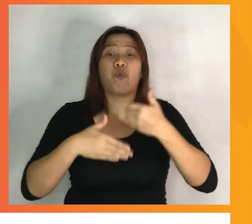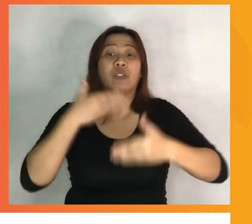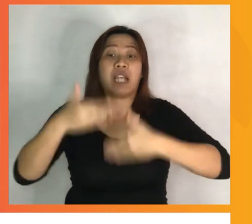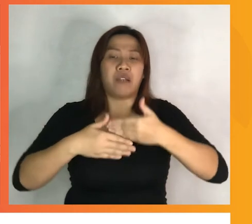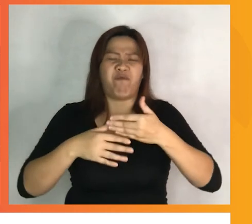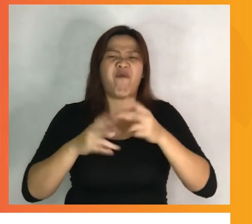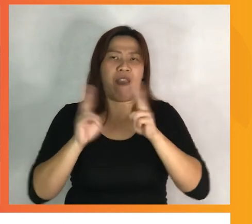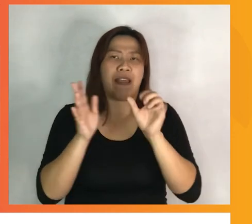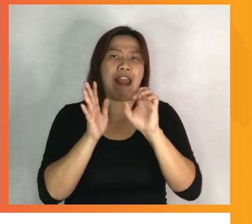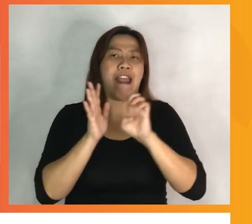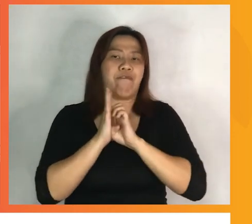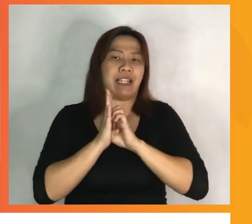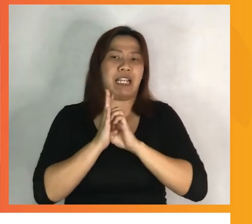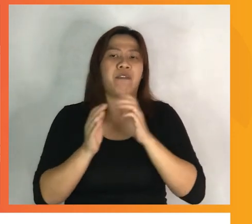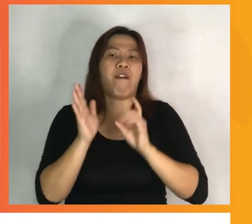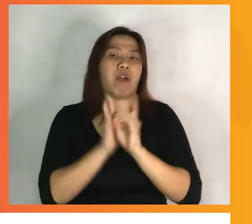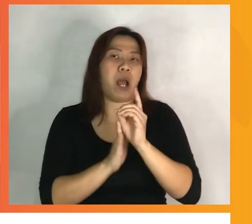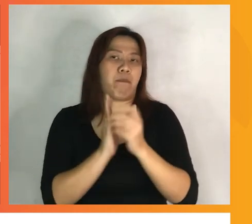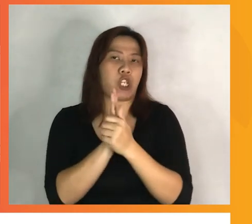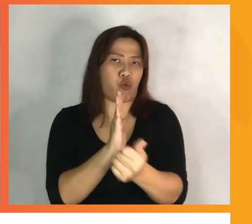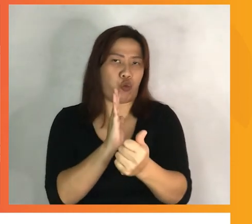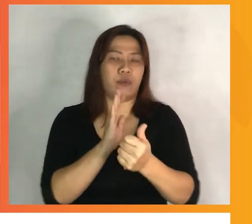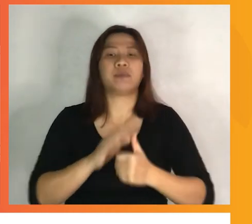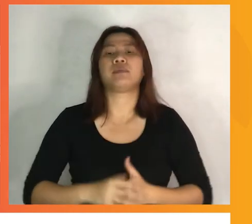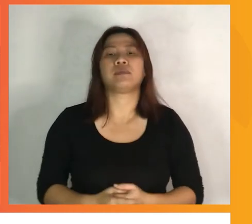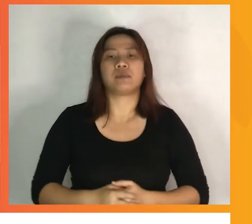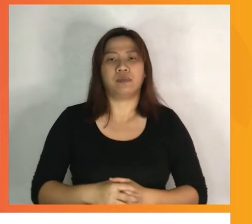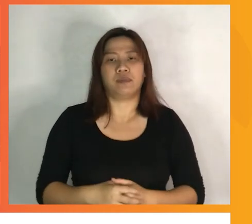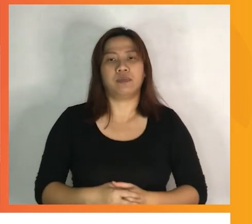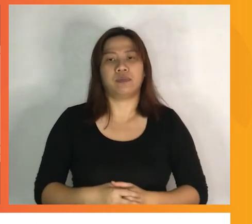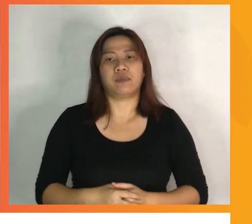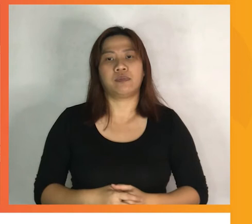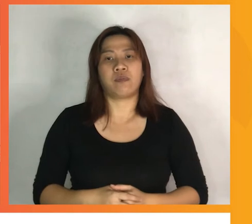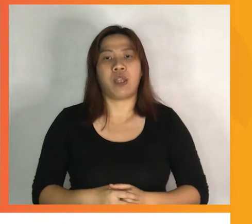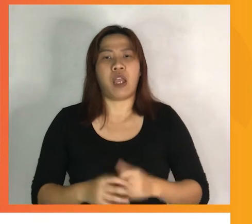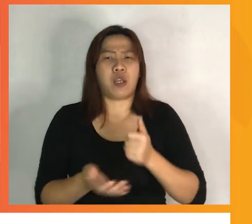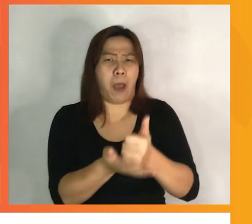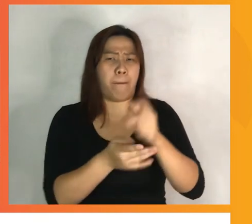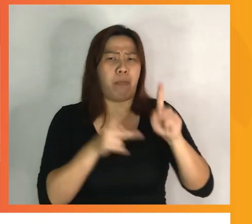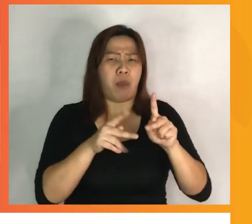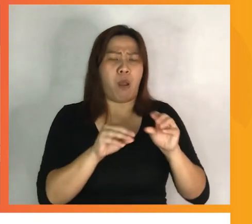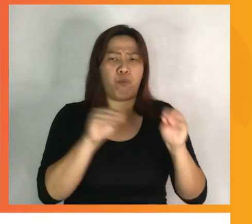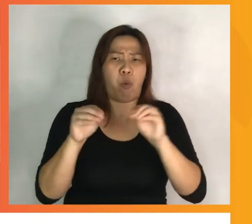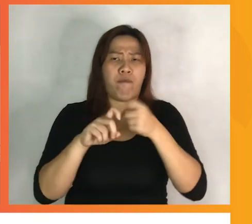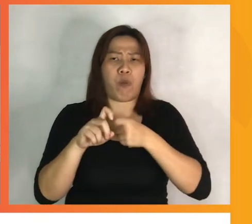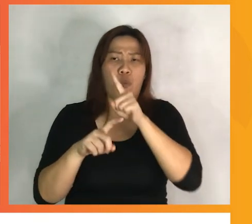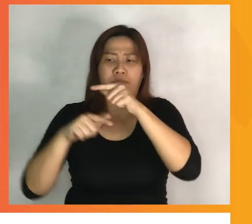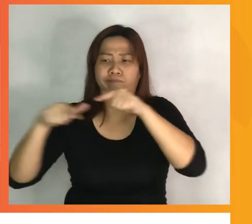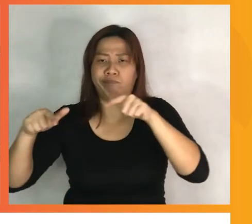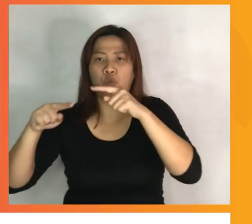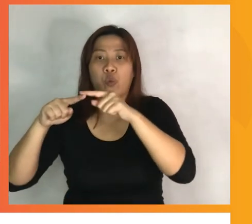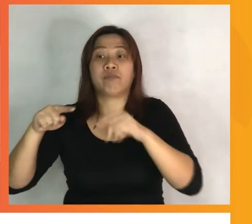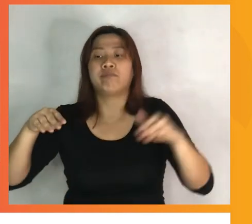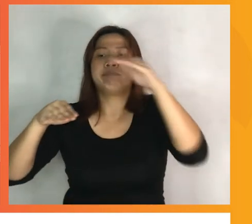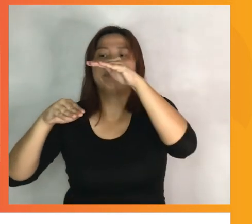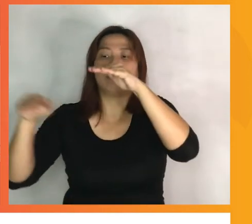task progressions can be very effective in developing skills, enabling people to